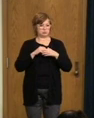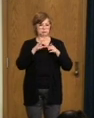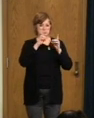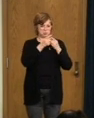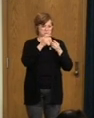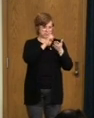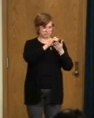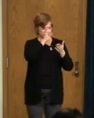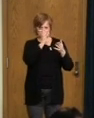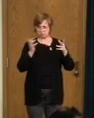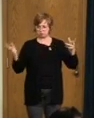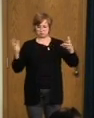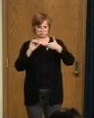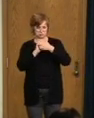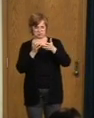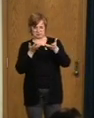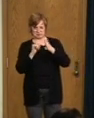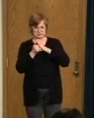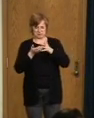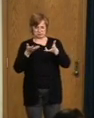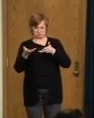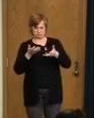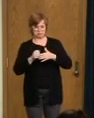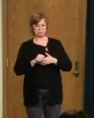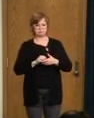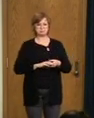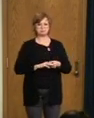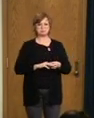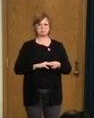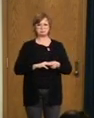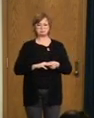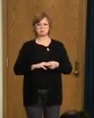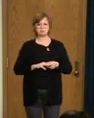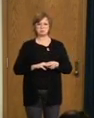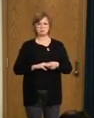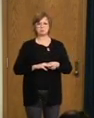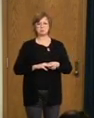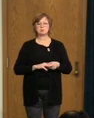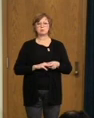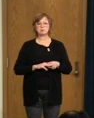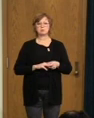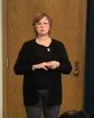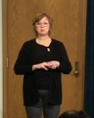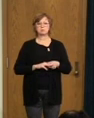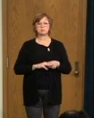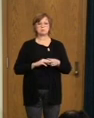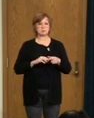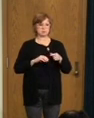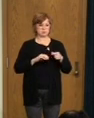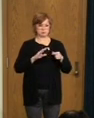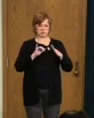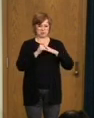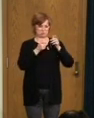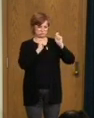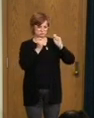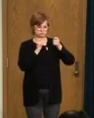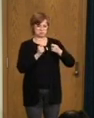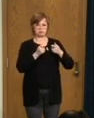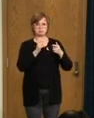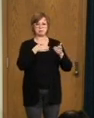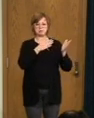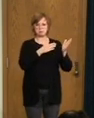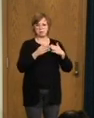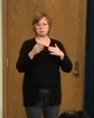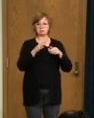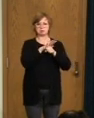level they can operate at from the provincial level perspective, but then also how they can adapt their local divisional plans to ensure that